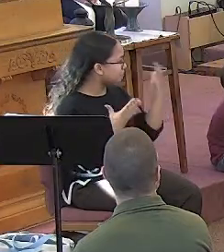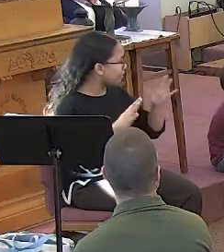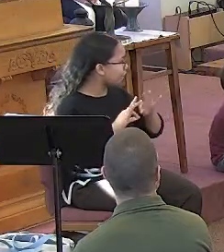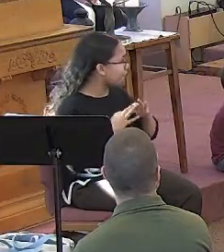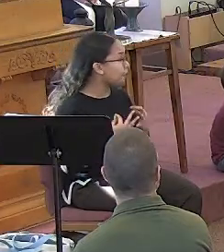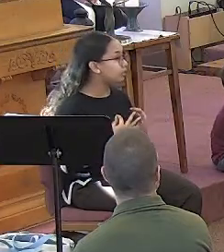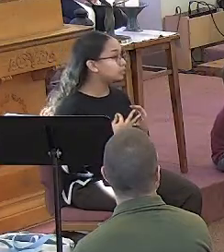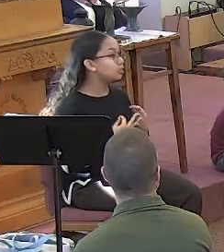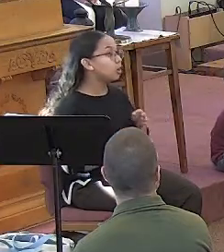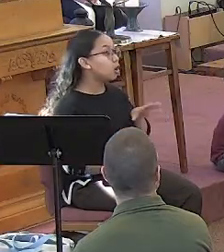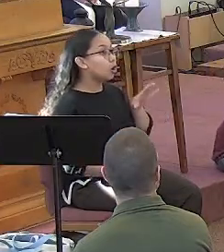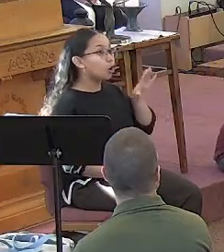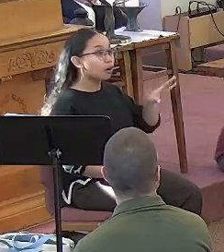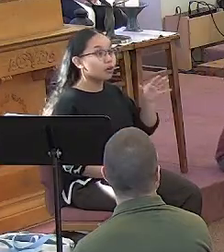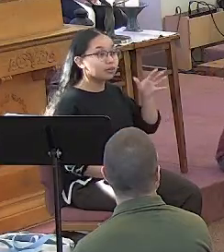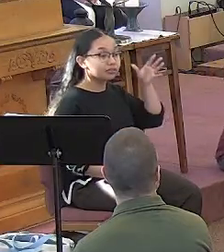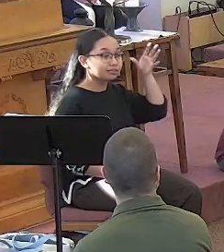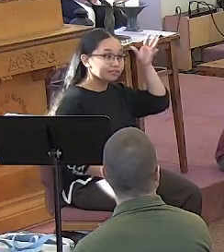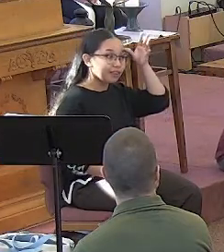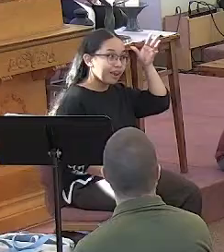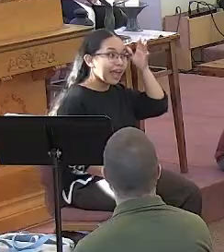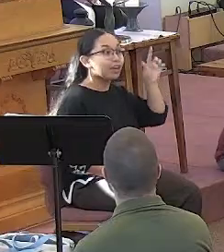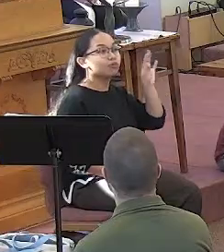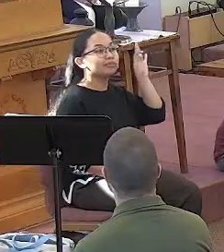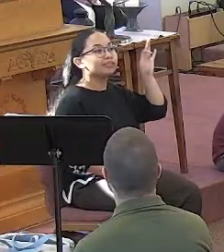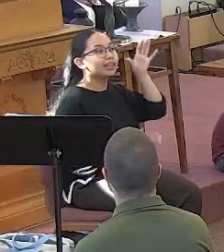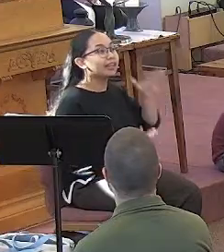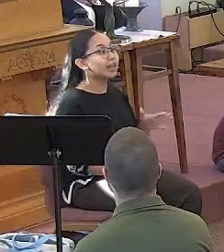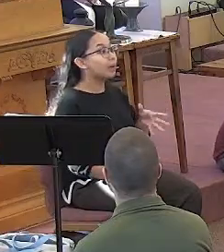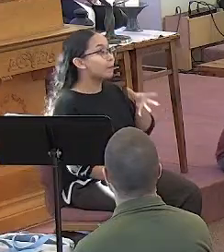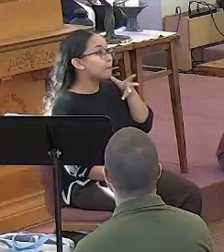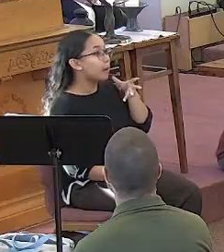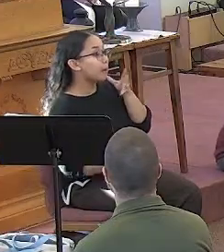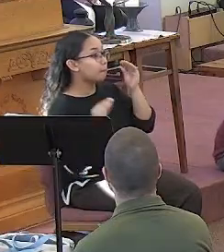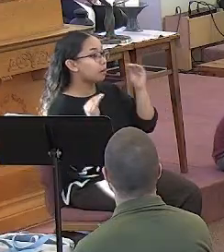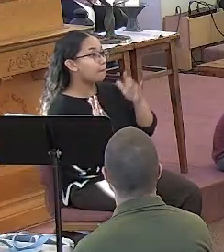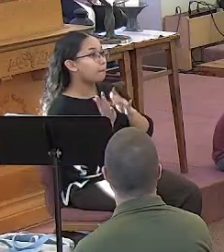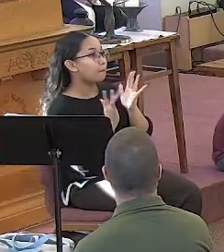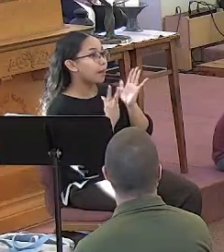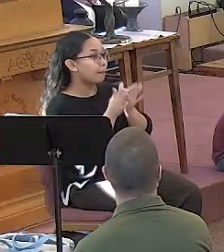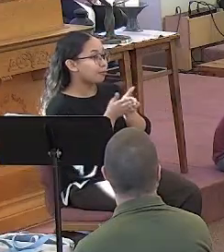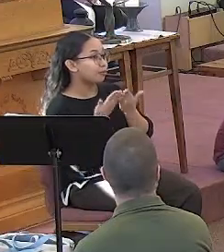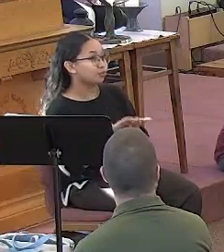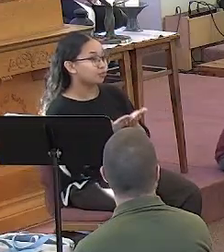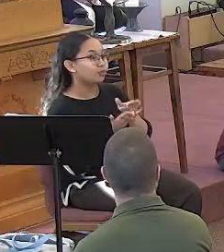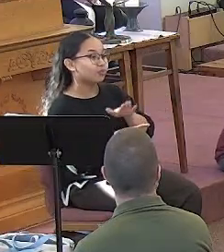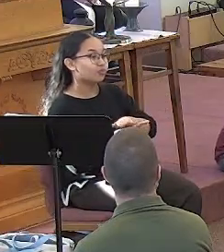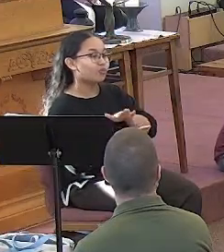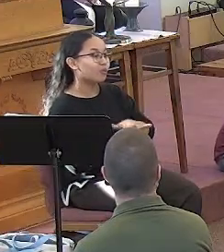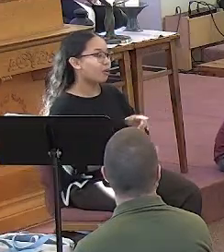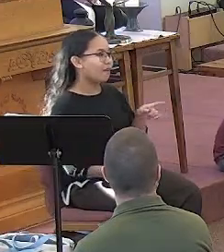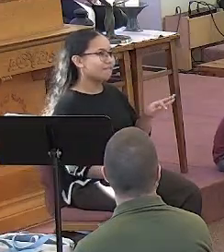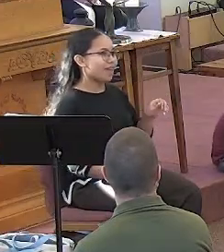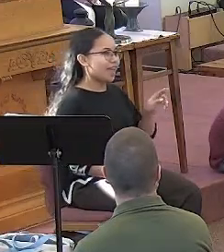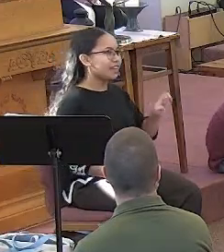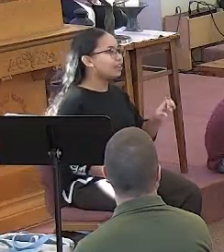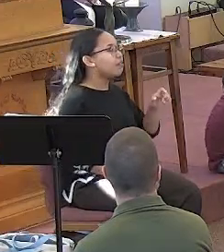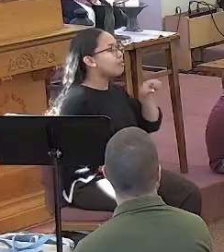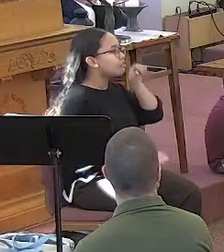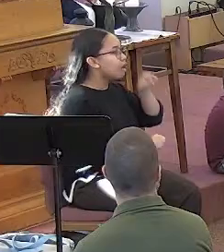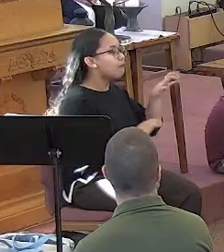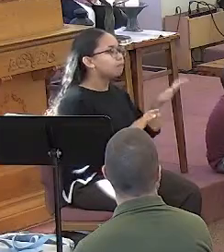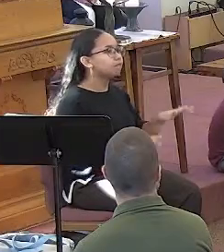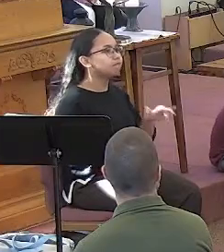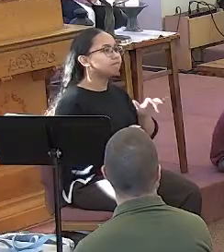dad was a deacon. Her mom taught Bible school, and Fannie played the piano and loved to paint. In many ways, her life